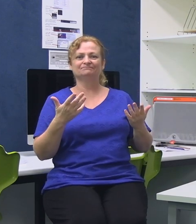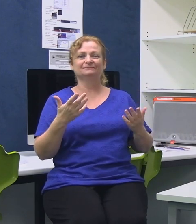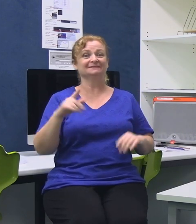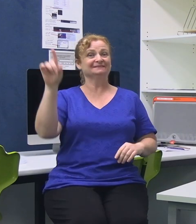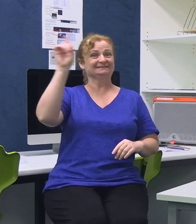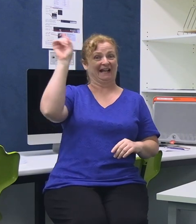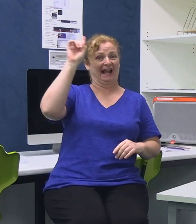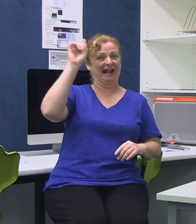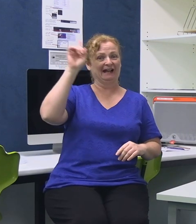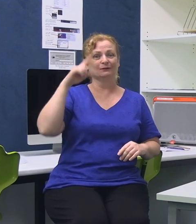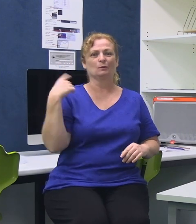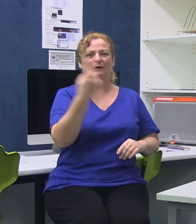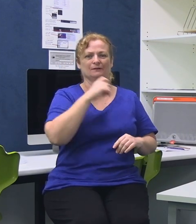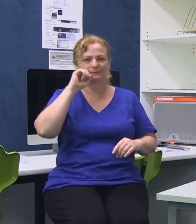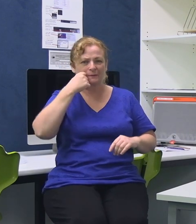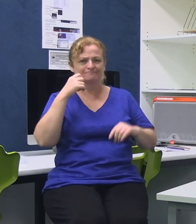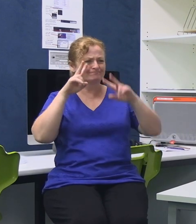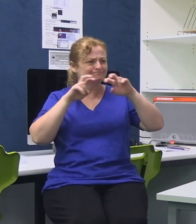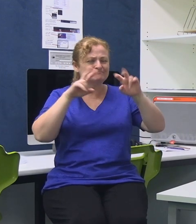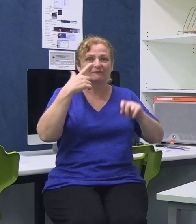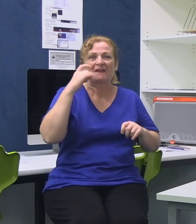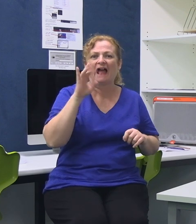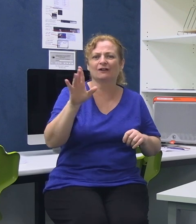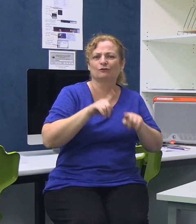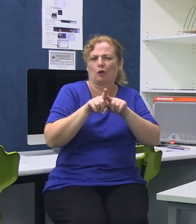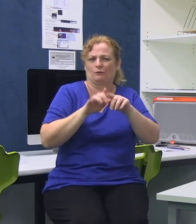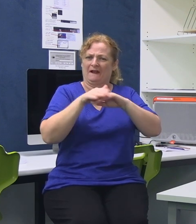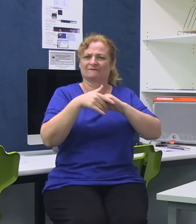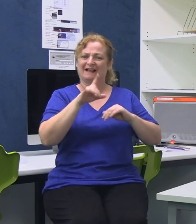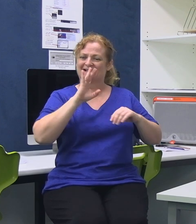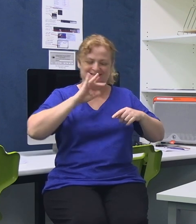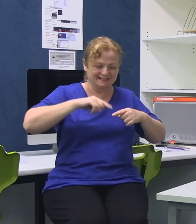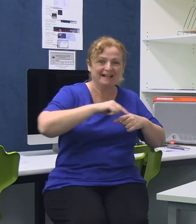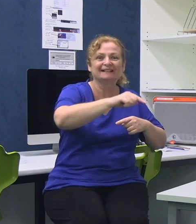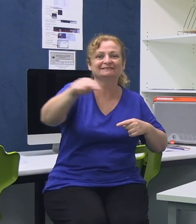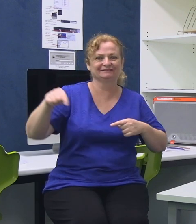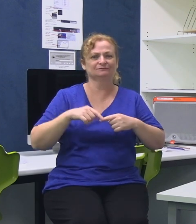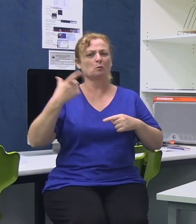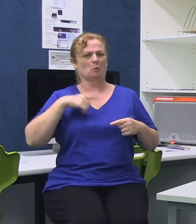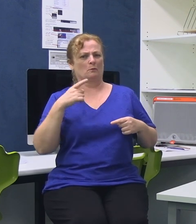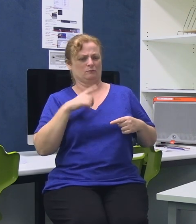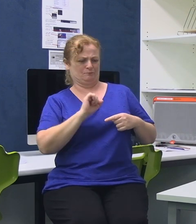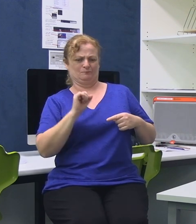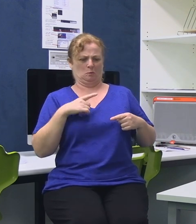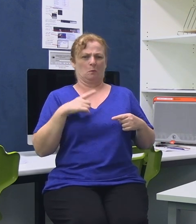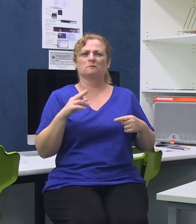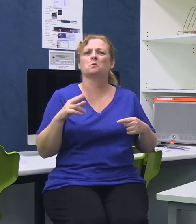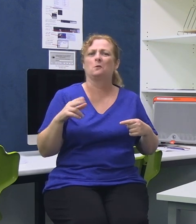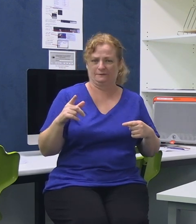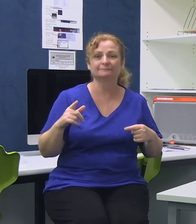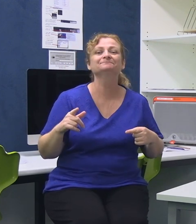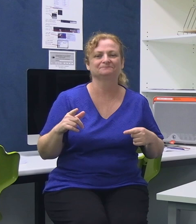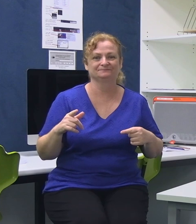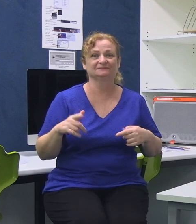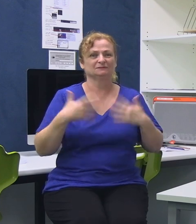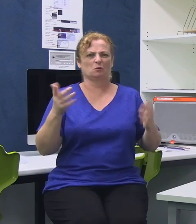Today we're going to uncover just that. We'll learn about electrical circuits and their purpose. So,